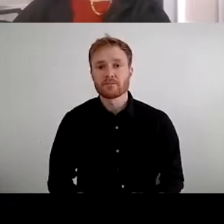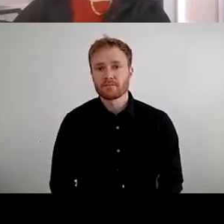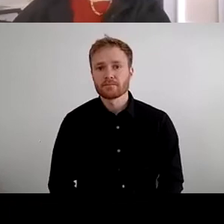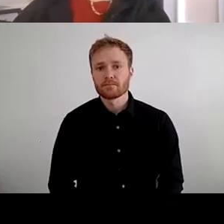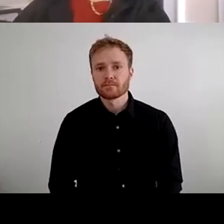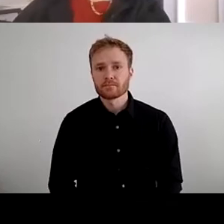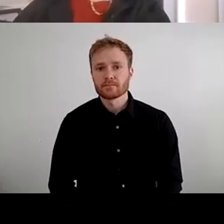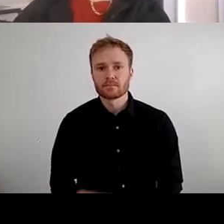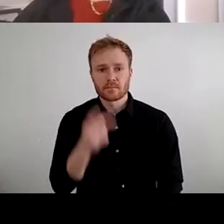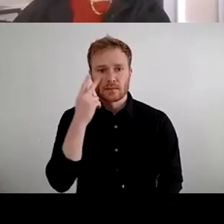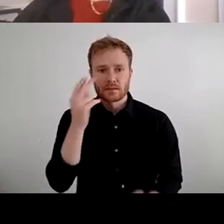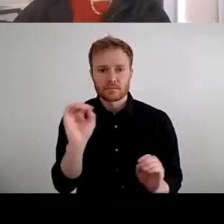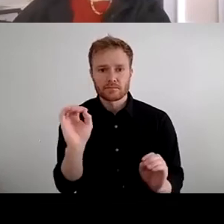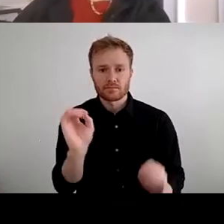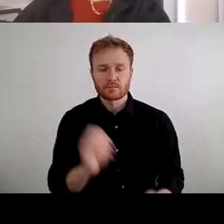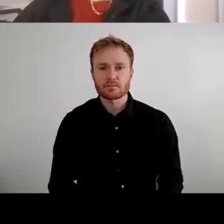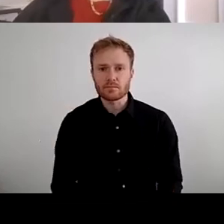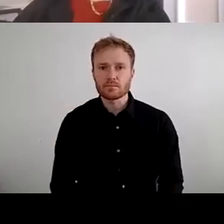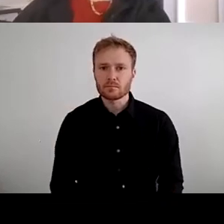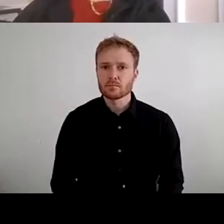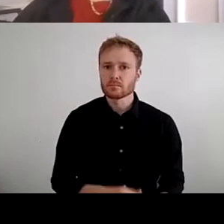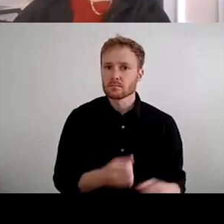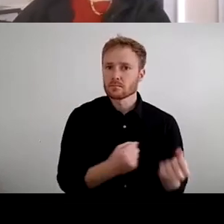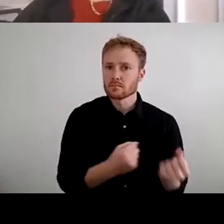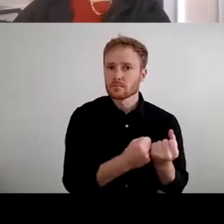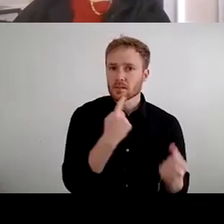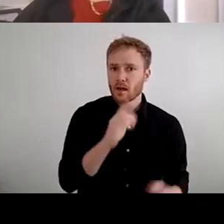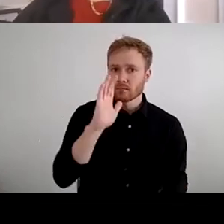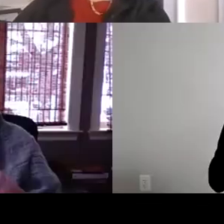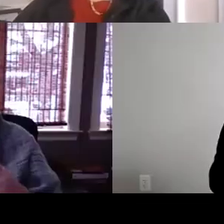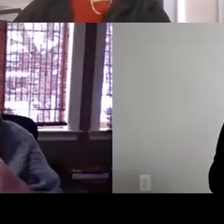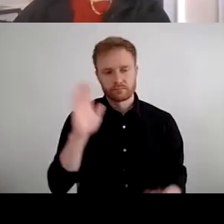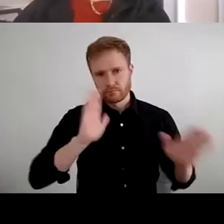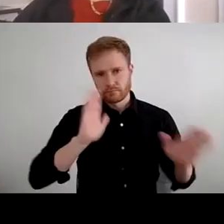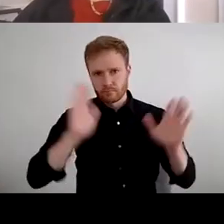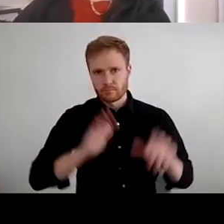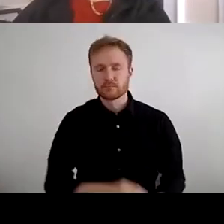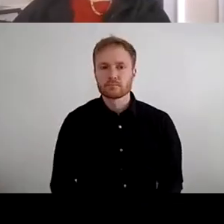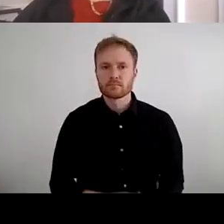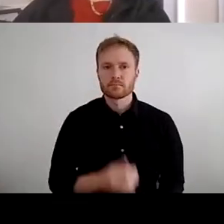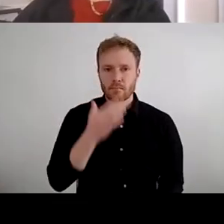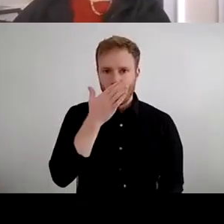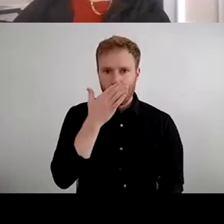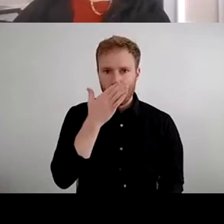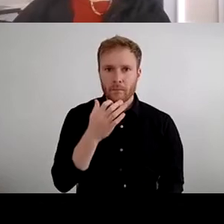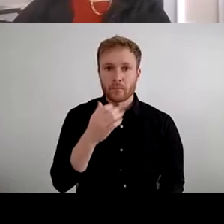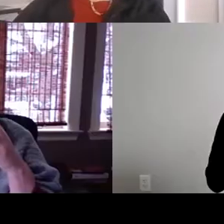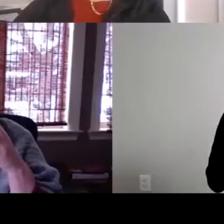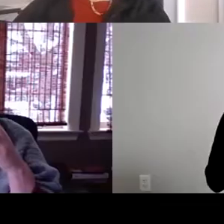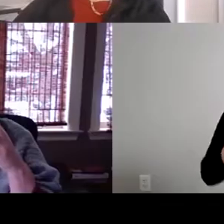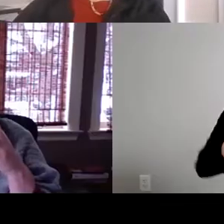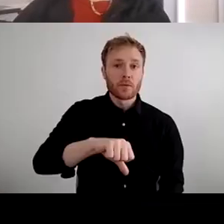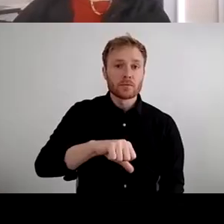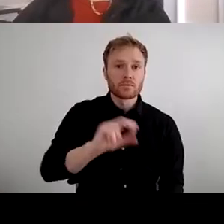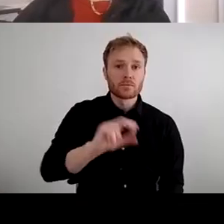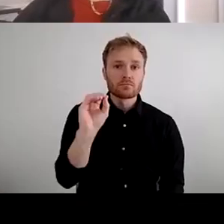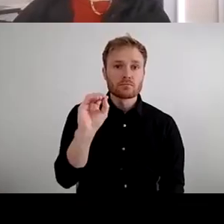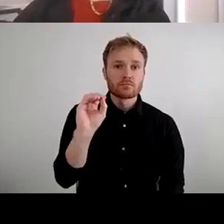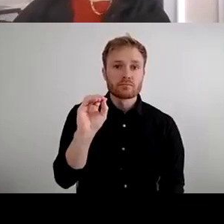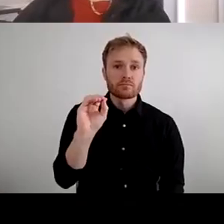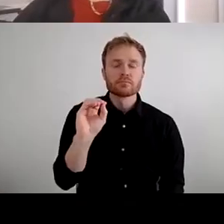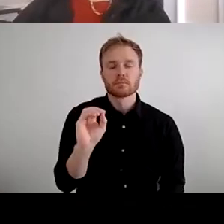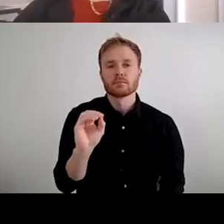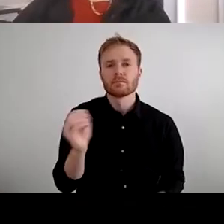Seeing none, all those in favor say aye. Aye. Any opposed? Bill